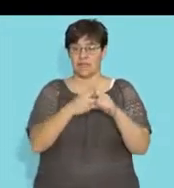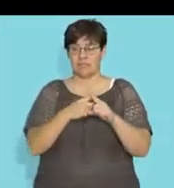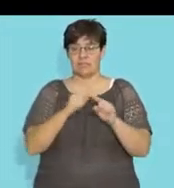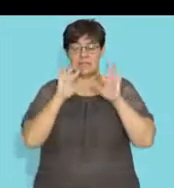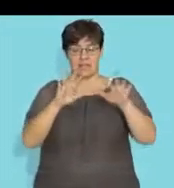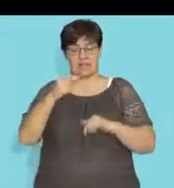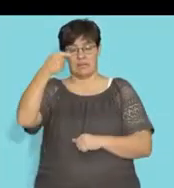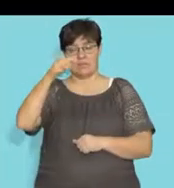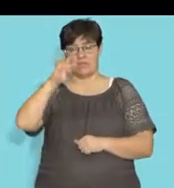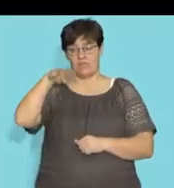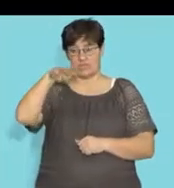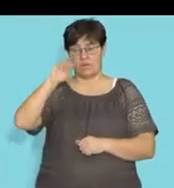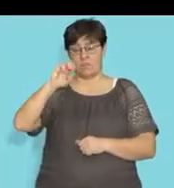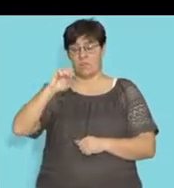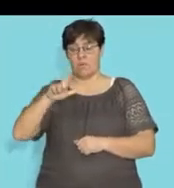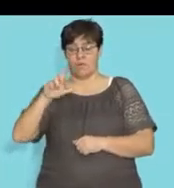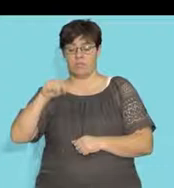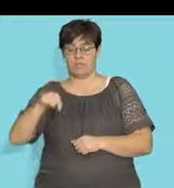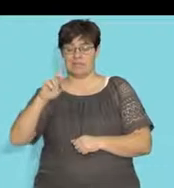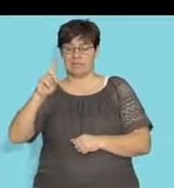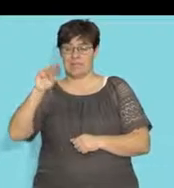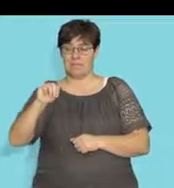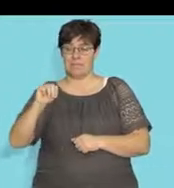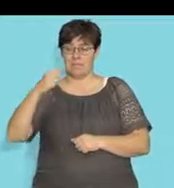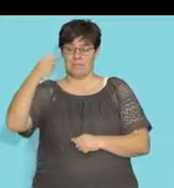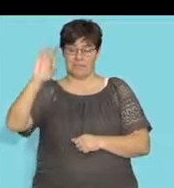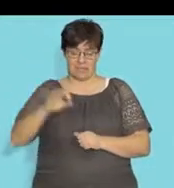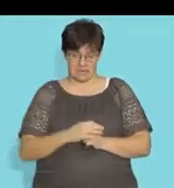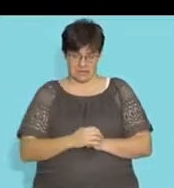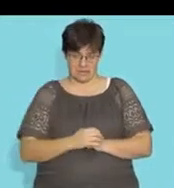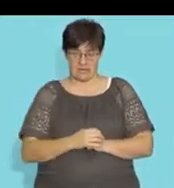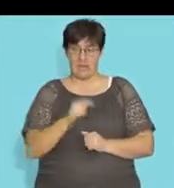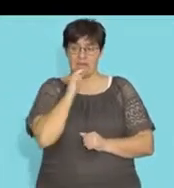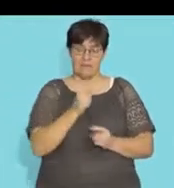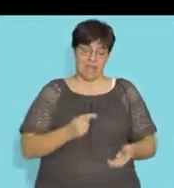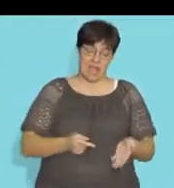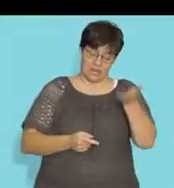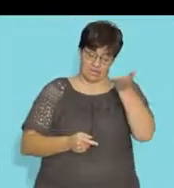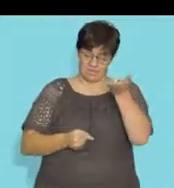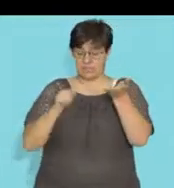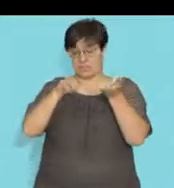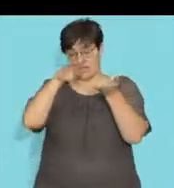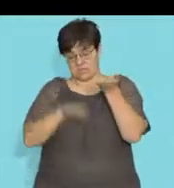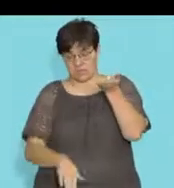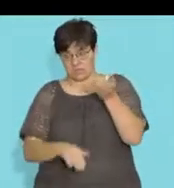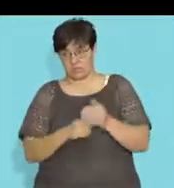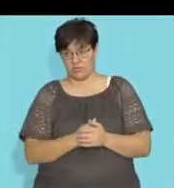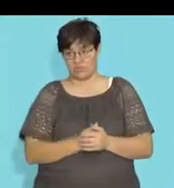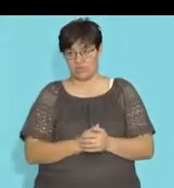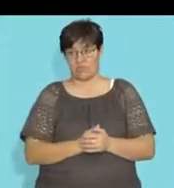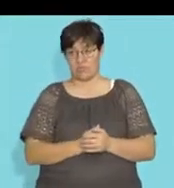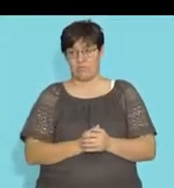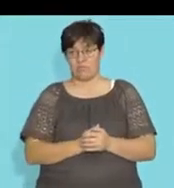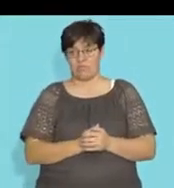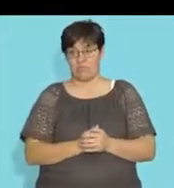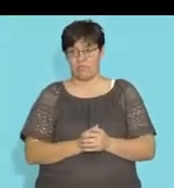will have that constant. If the hydronium ion concentration increases, the hydroxide ion concentration